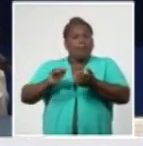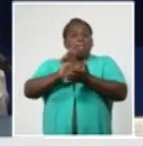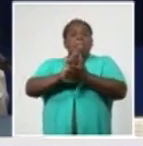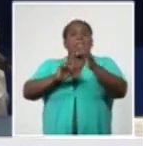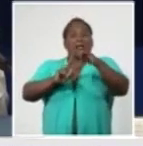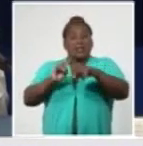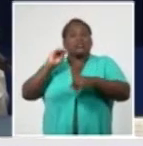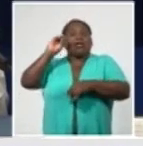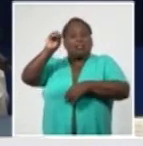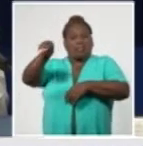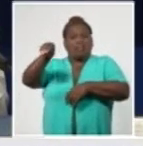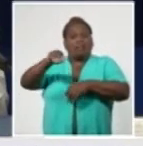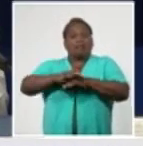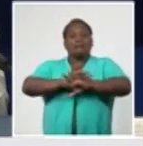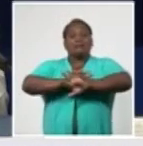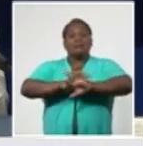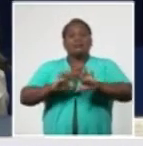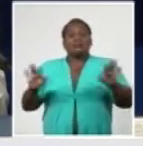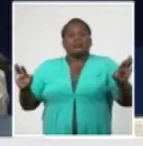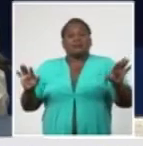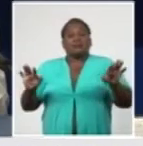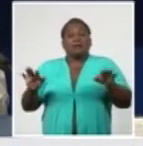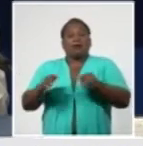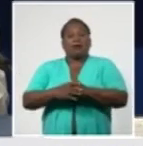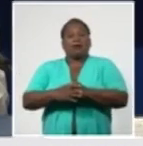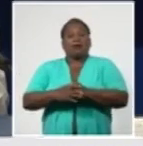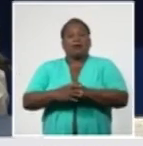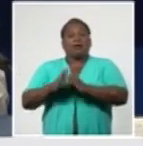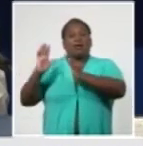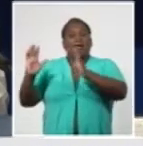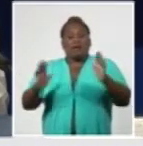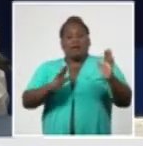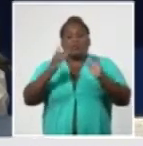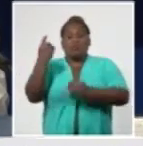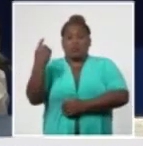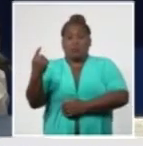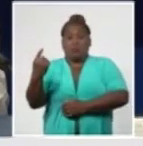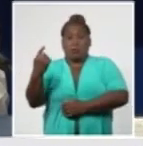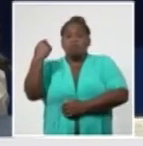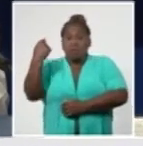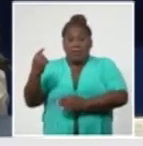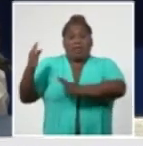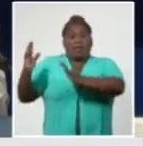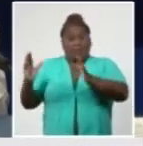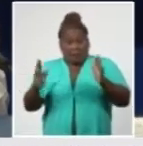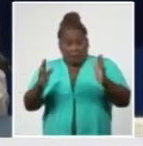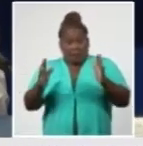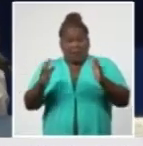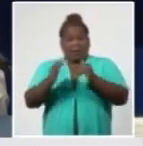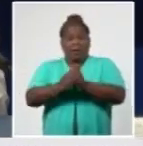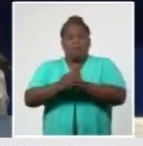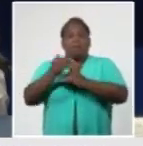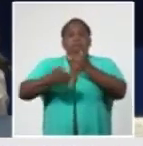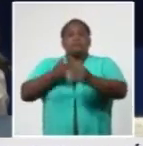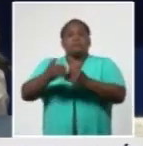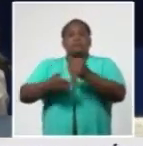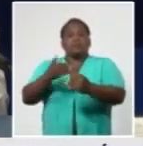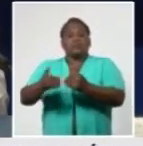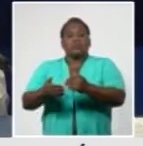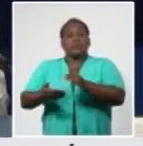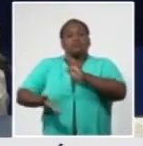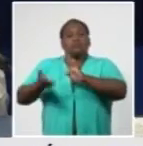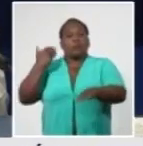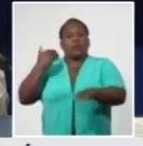complexity. All these provinces, including Matanzas, are already implementing